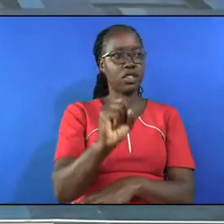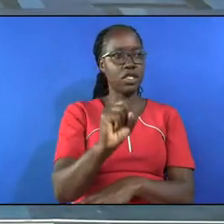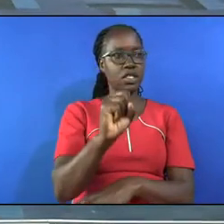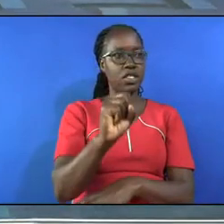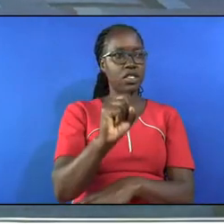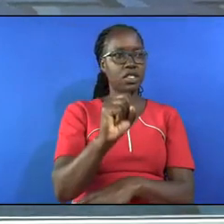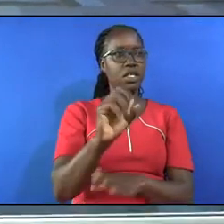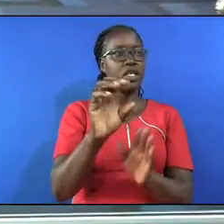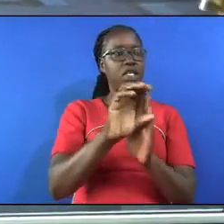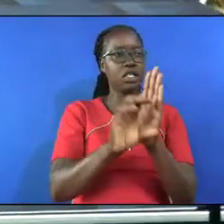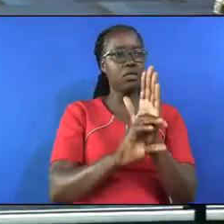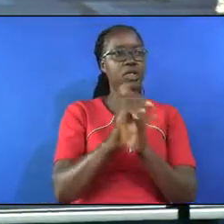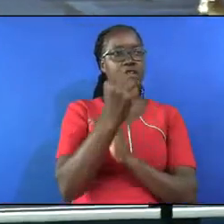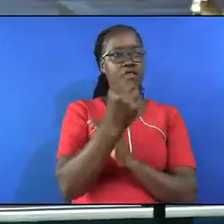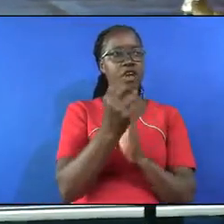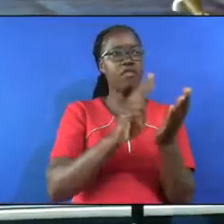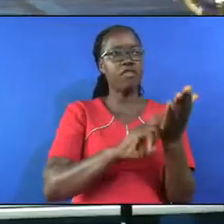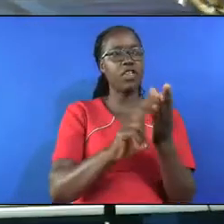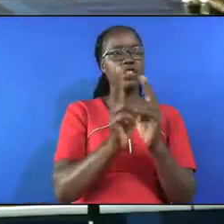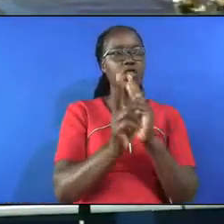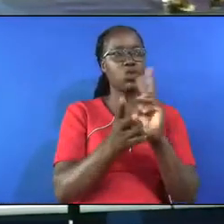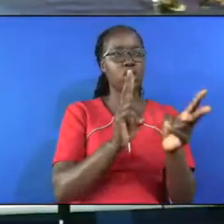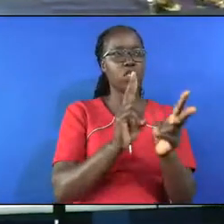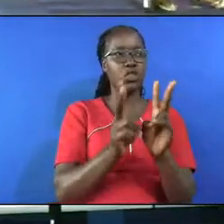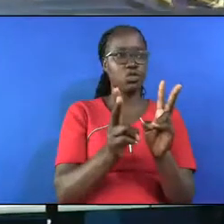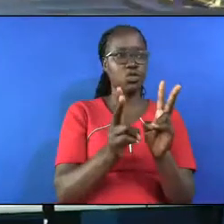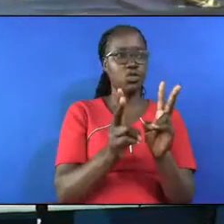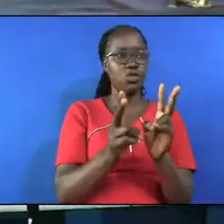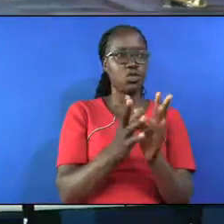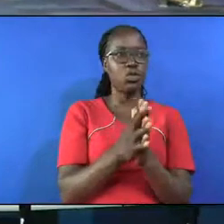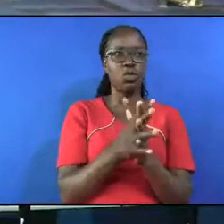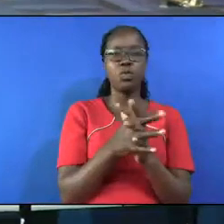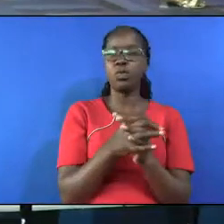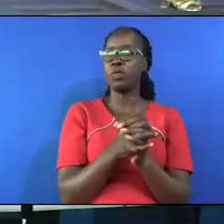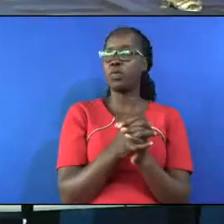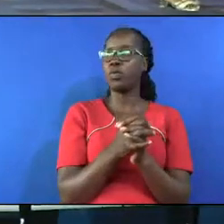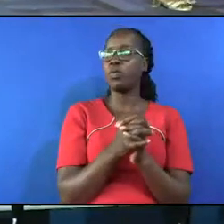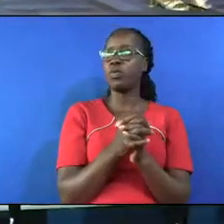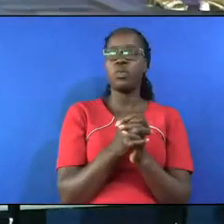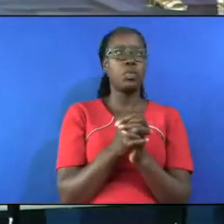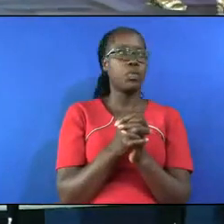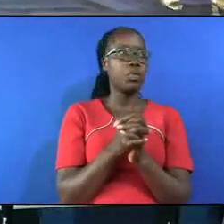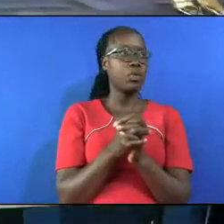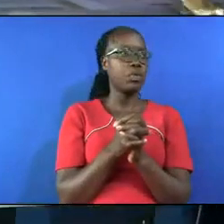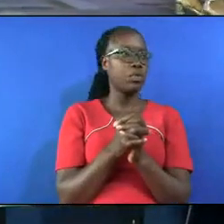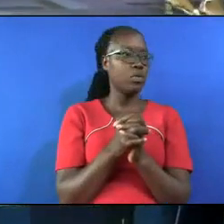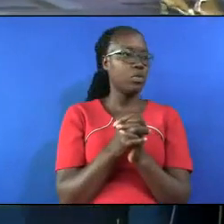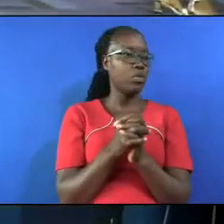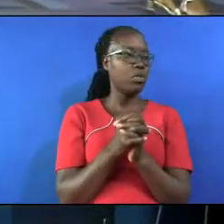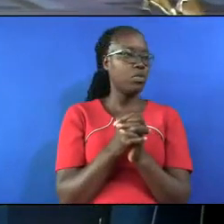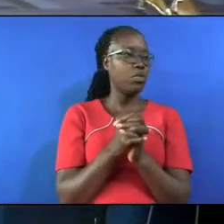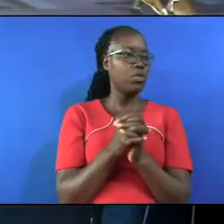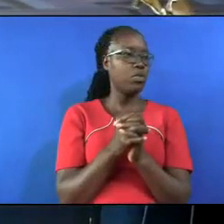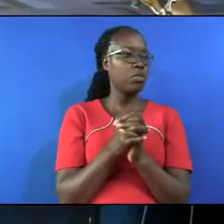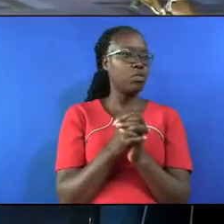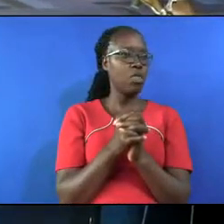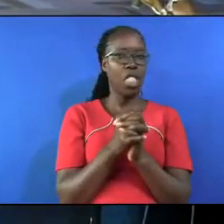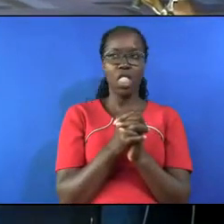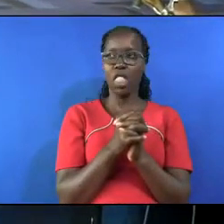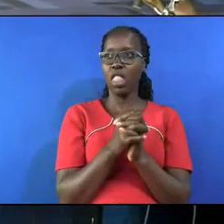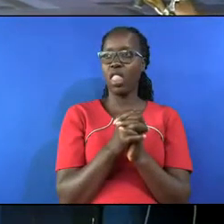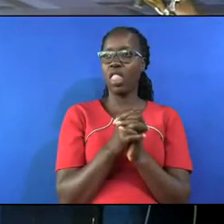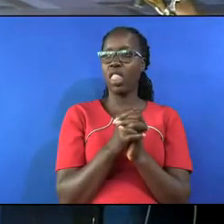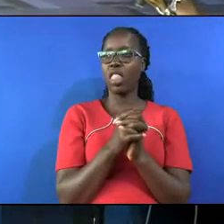5:22. Galatians chapter 5, verse 22. Any child who has it? There's a child over there. You have